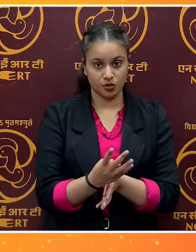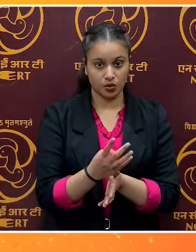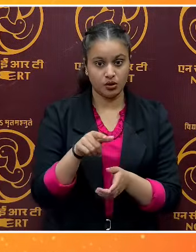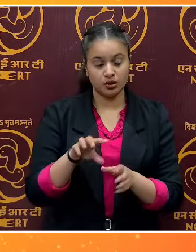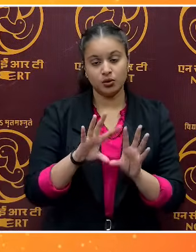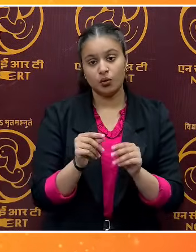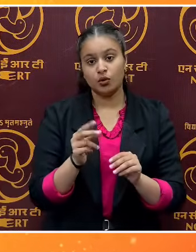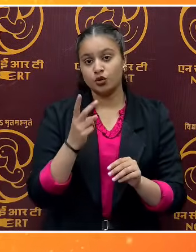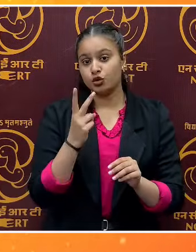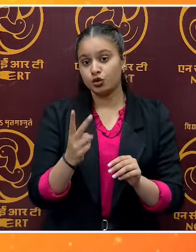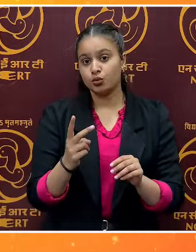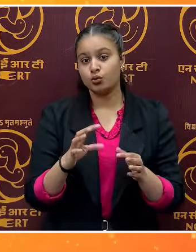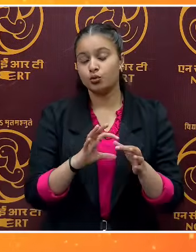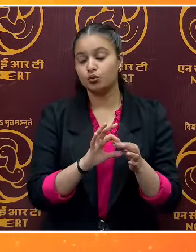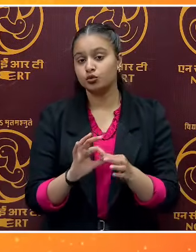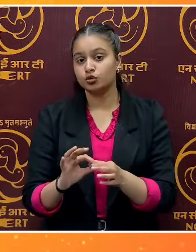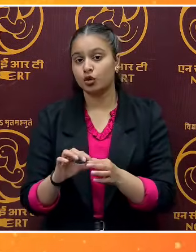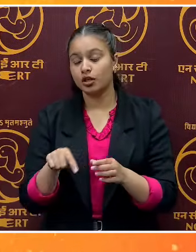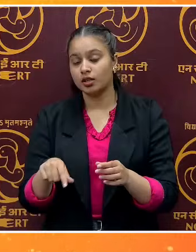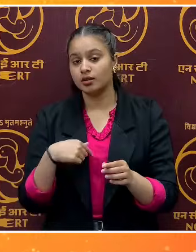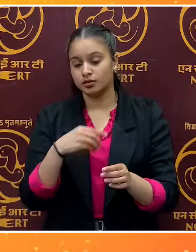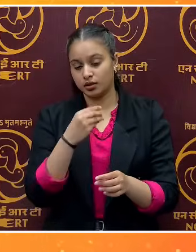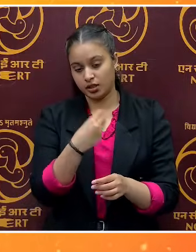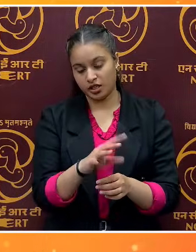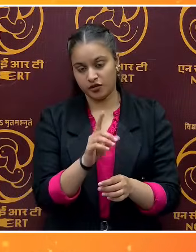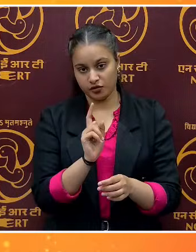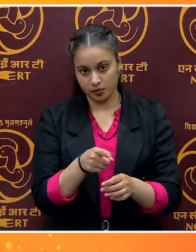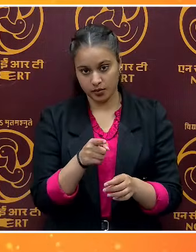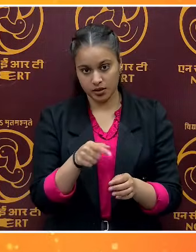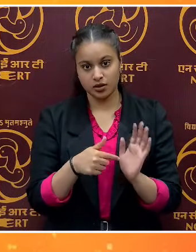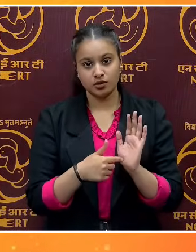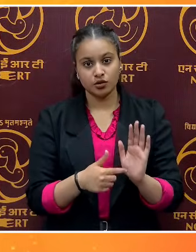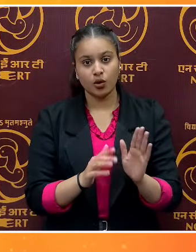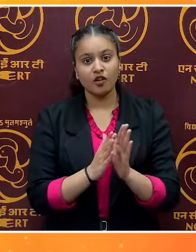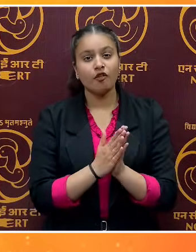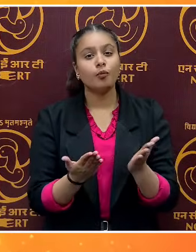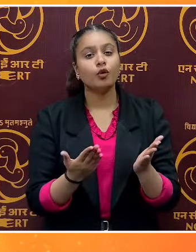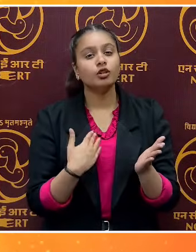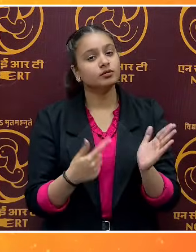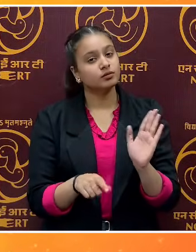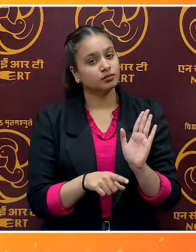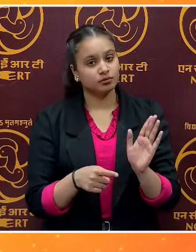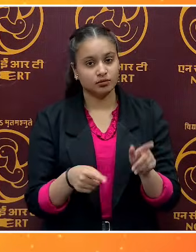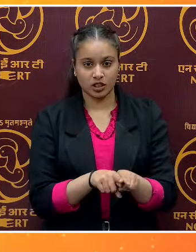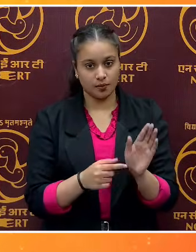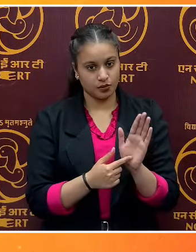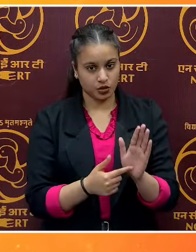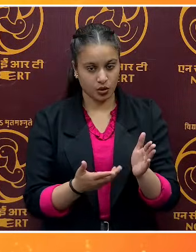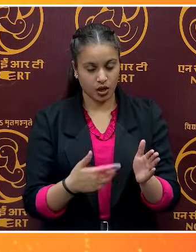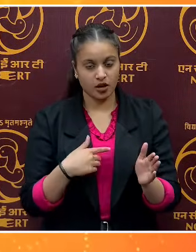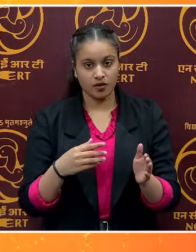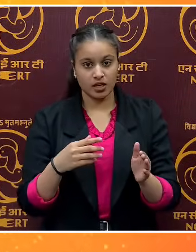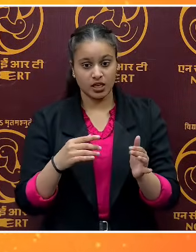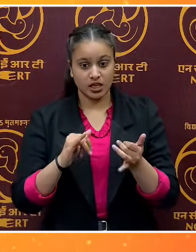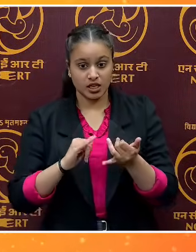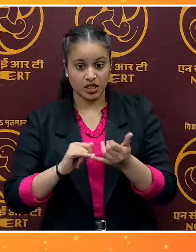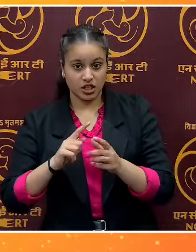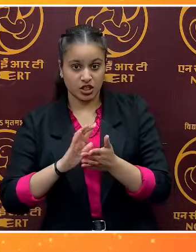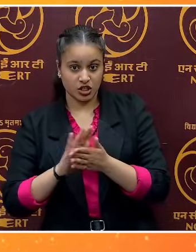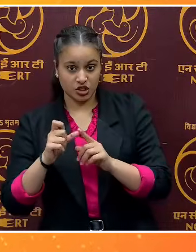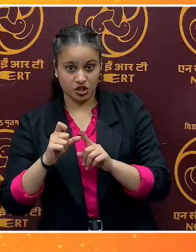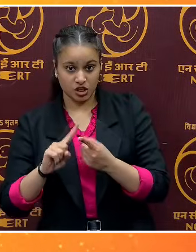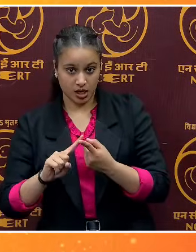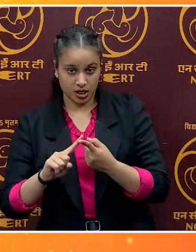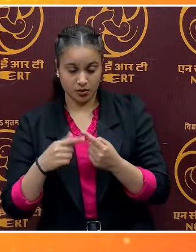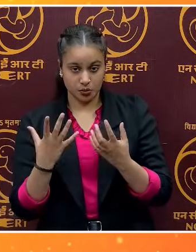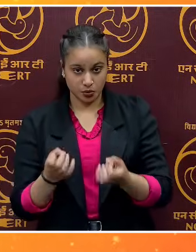these two we are joining, this one you have to leave blank as shown in the textbook, alright. And to shade, what we should do,